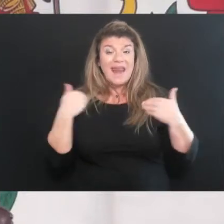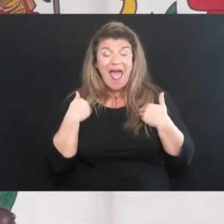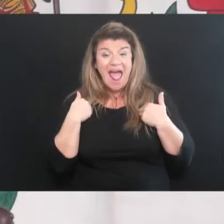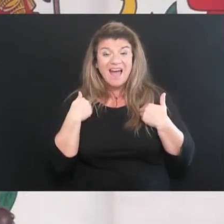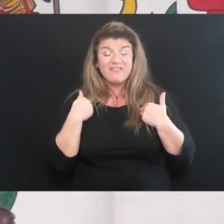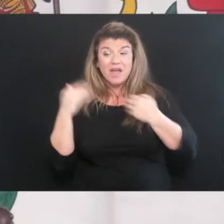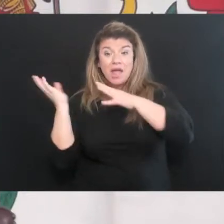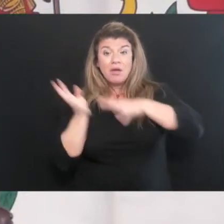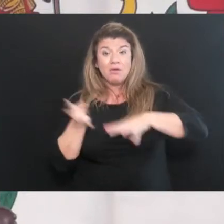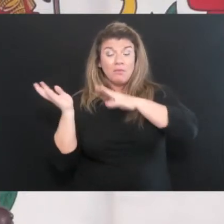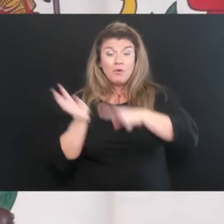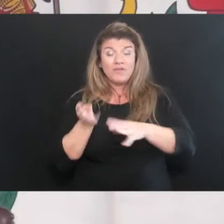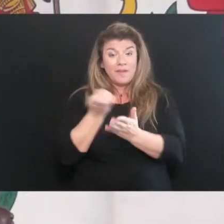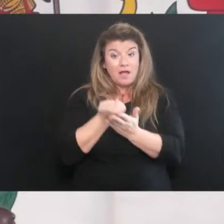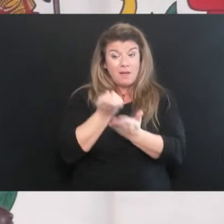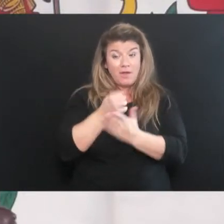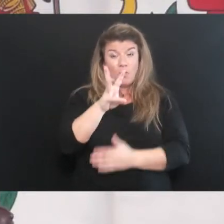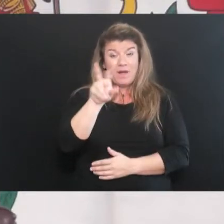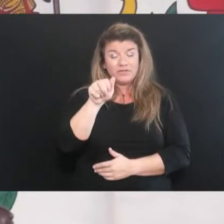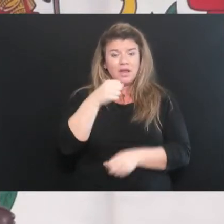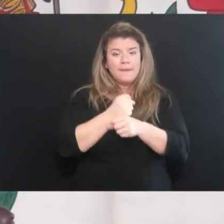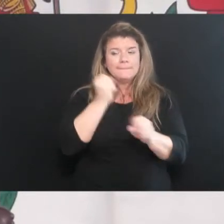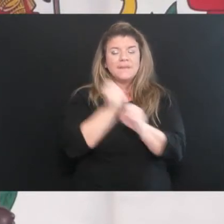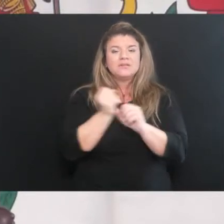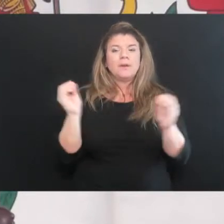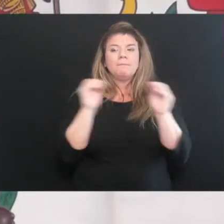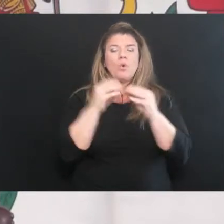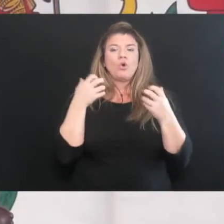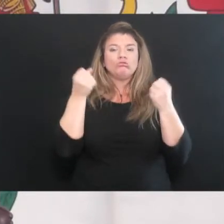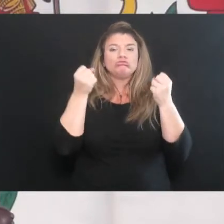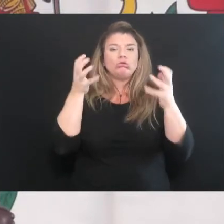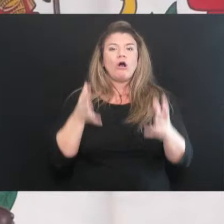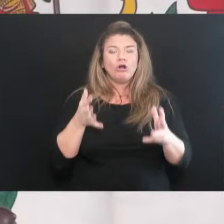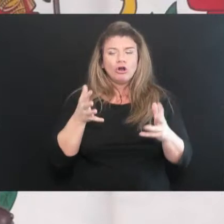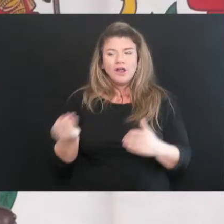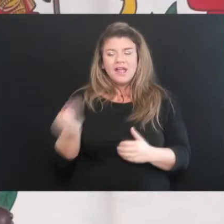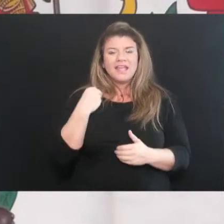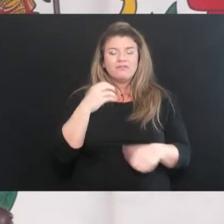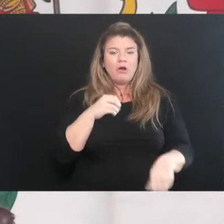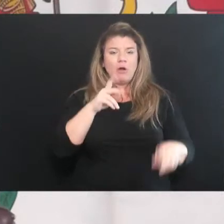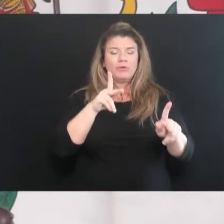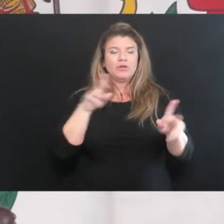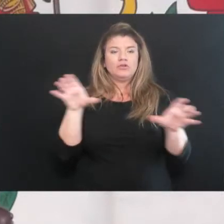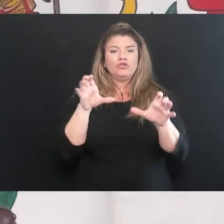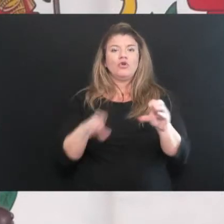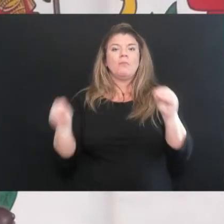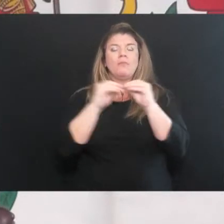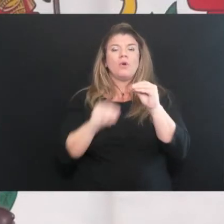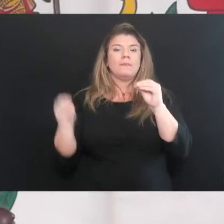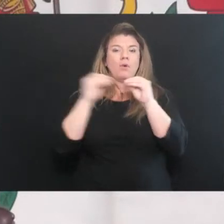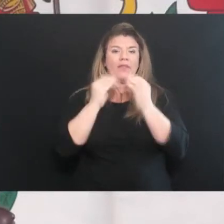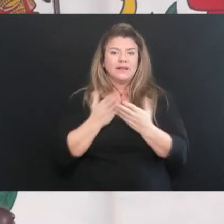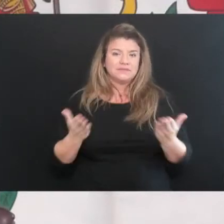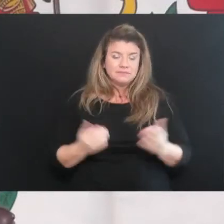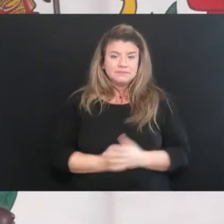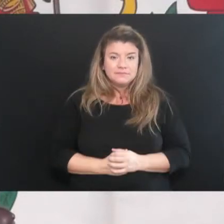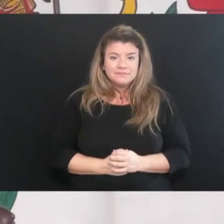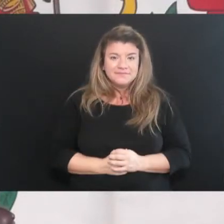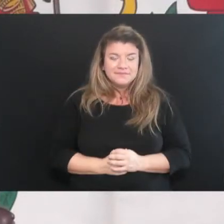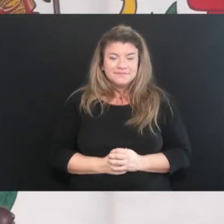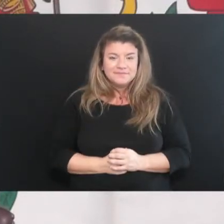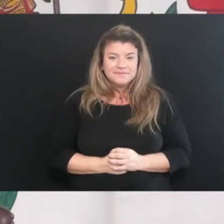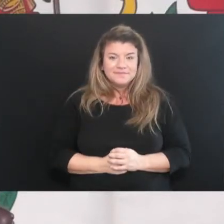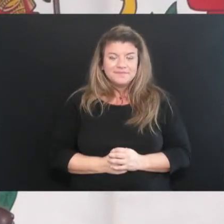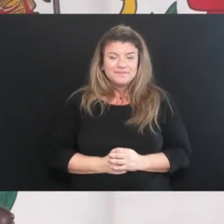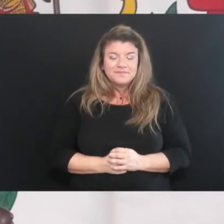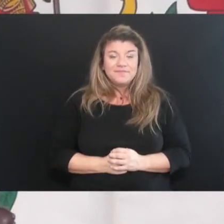throughout the economy in West Virginia just makes us stronger and stronger and gives us the opportunity to do more and more stuff.